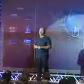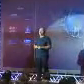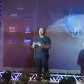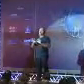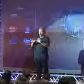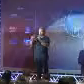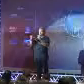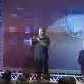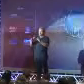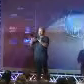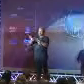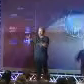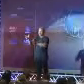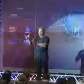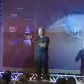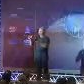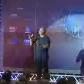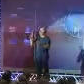companies were going out of business.